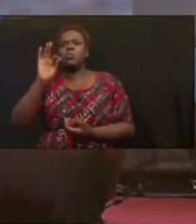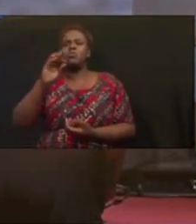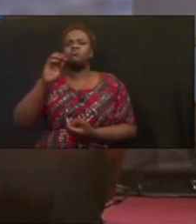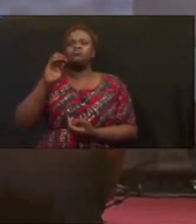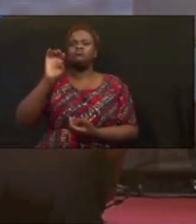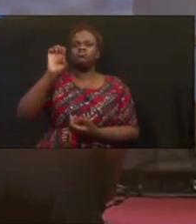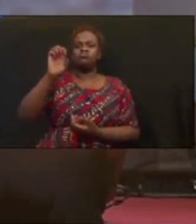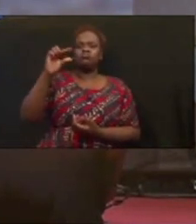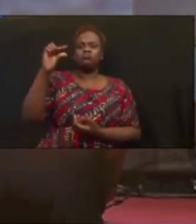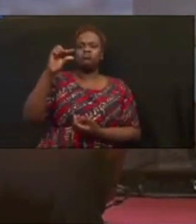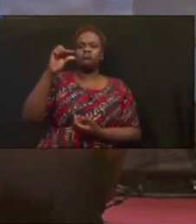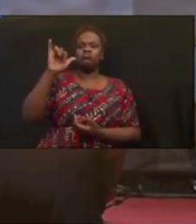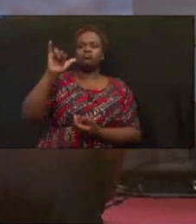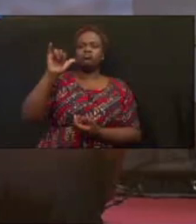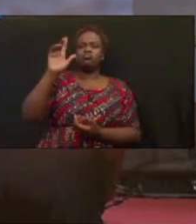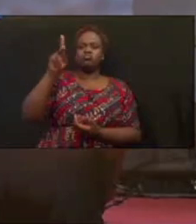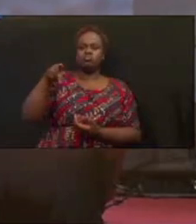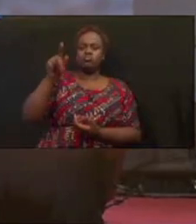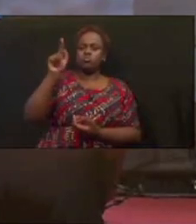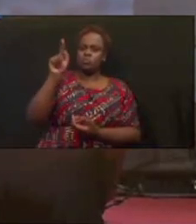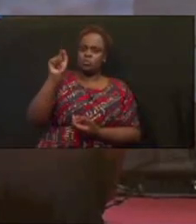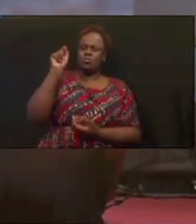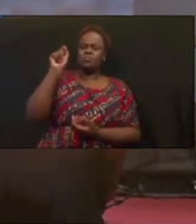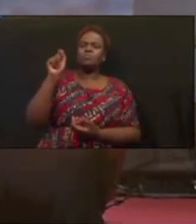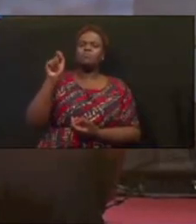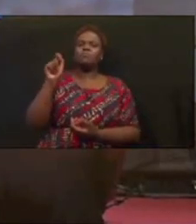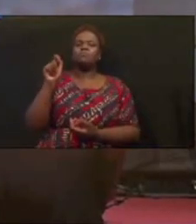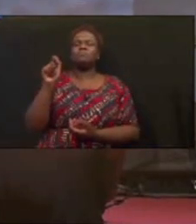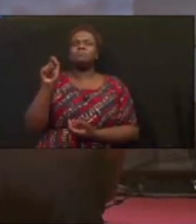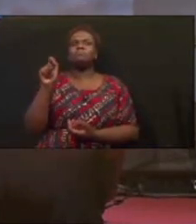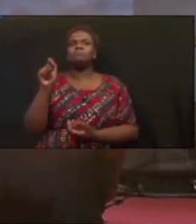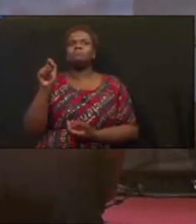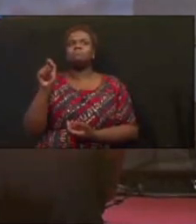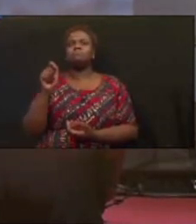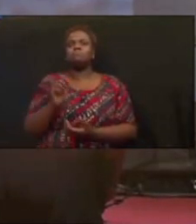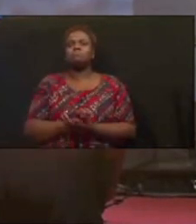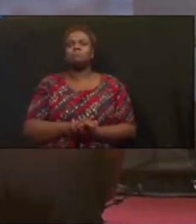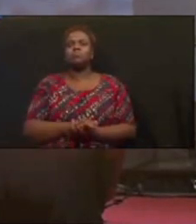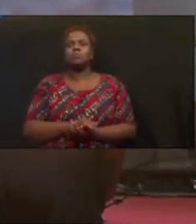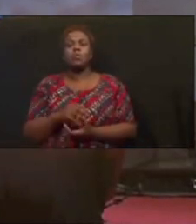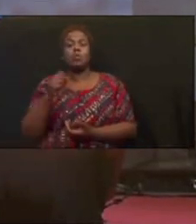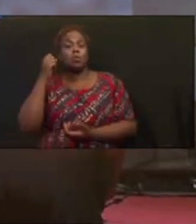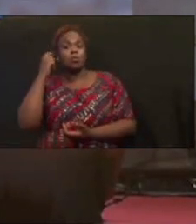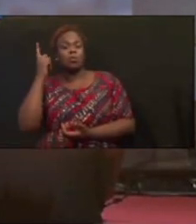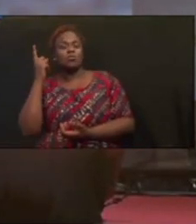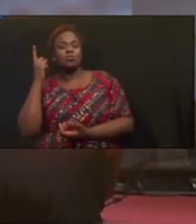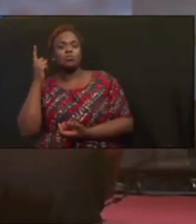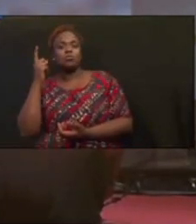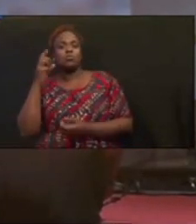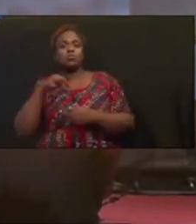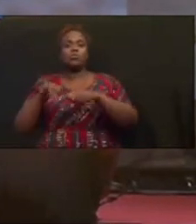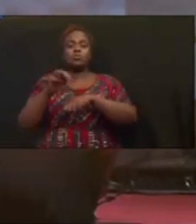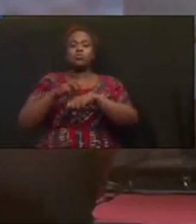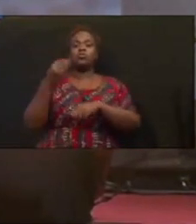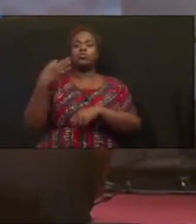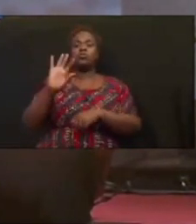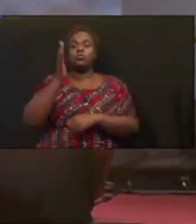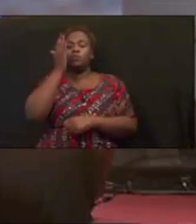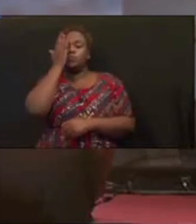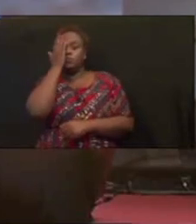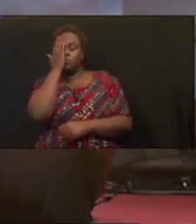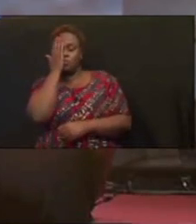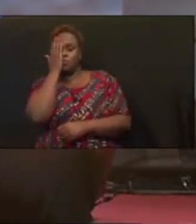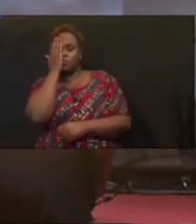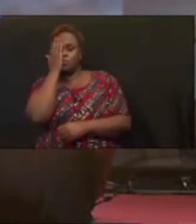to learn to give you access. Hear me. Do you know the nation of Israel never were